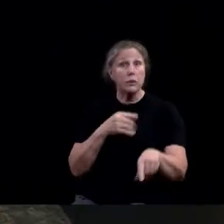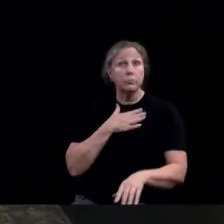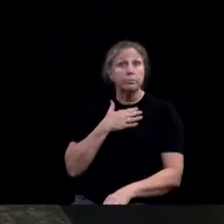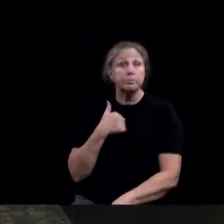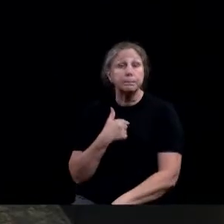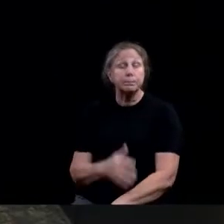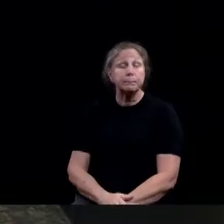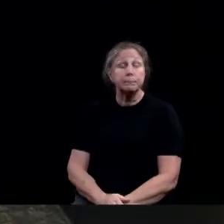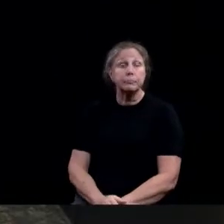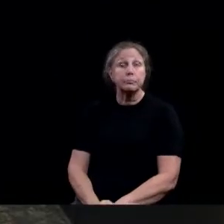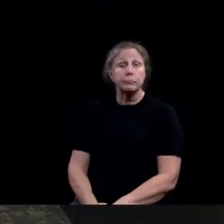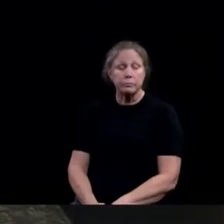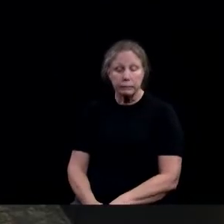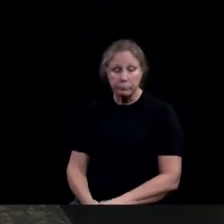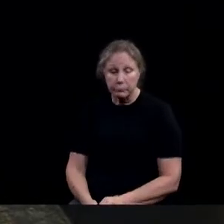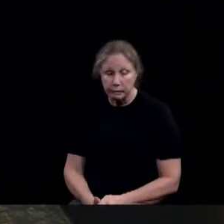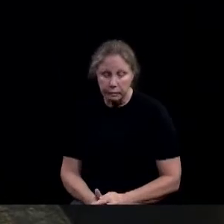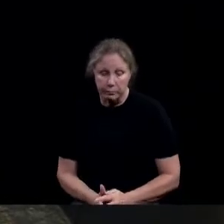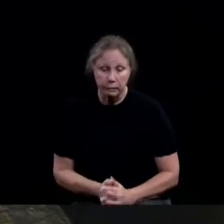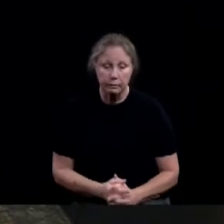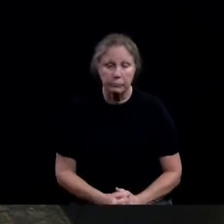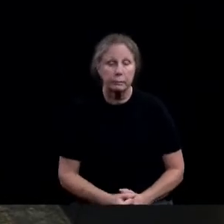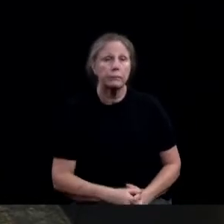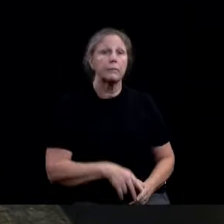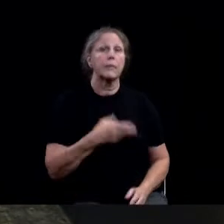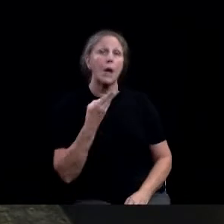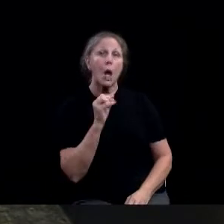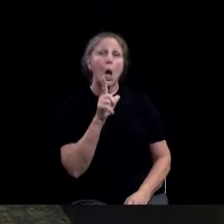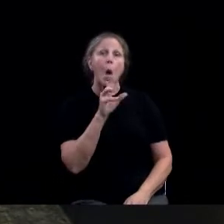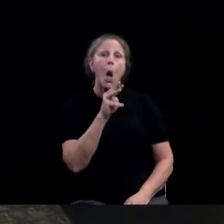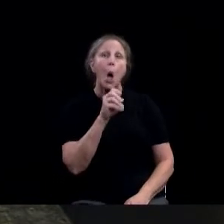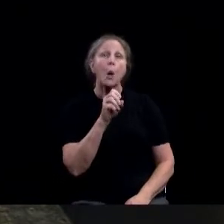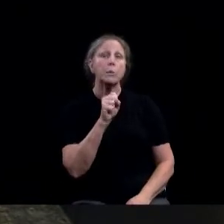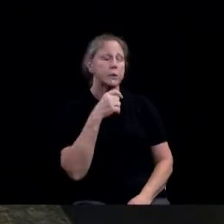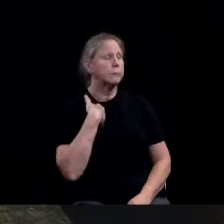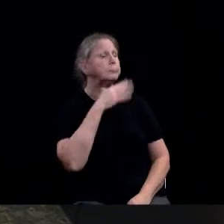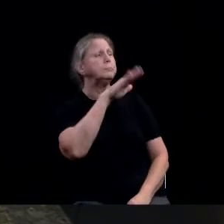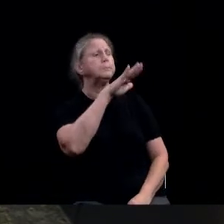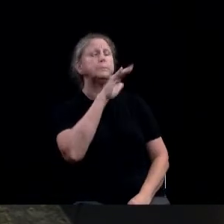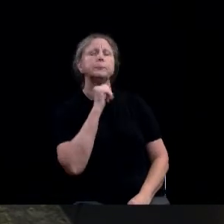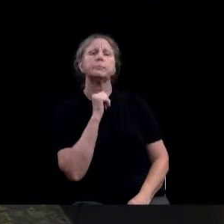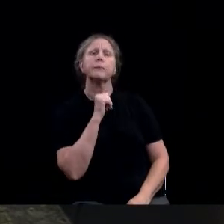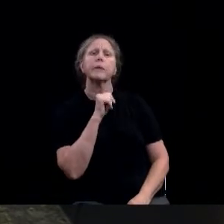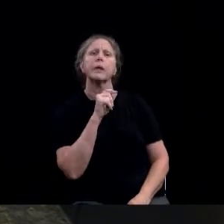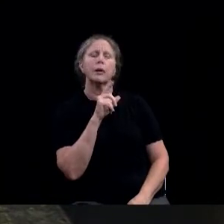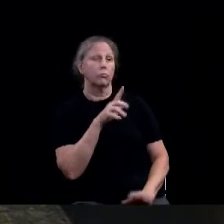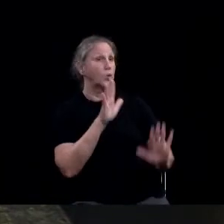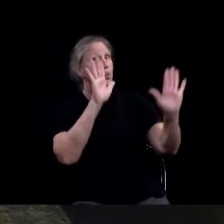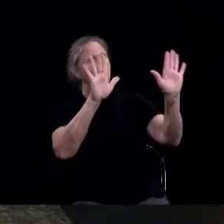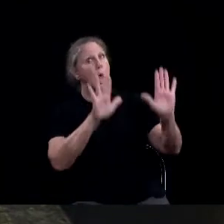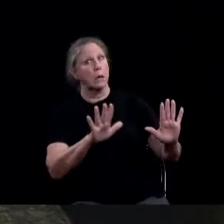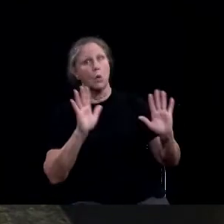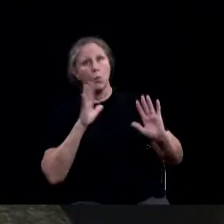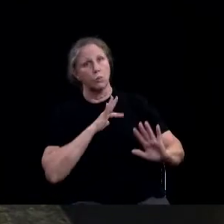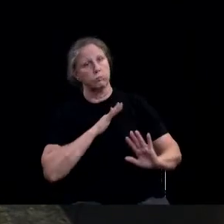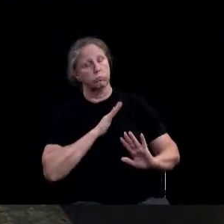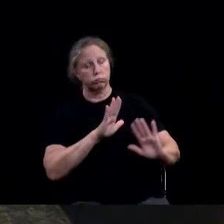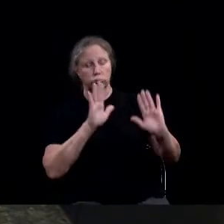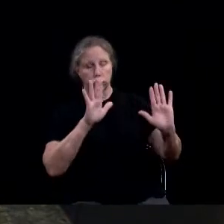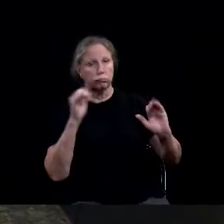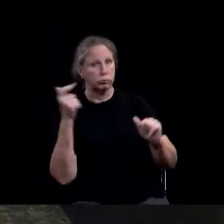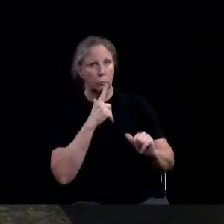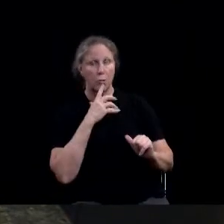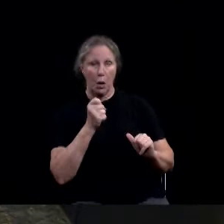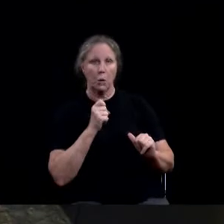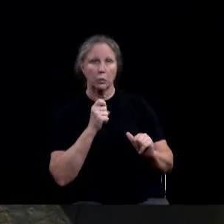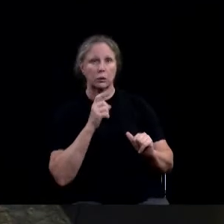This is Holmes. Great. This is a great step. All of us are very concerned about code enforcement. It's at the top